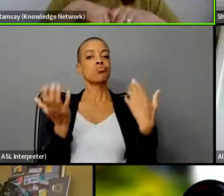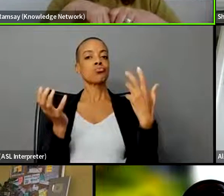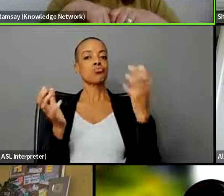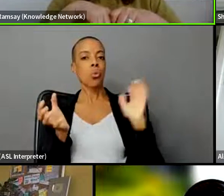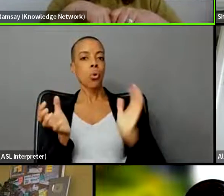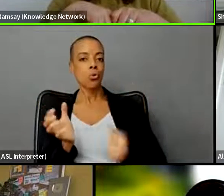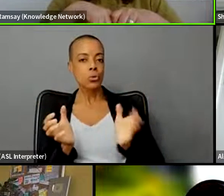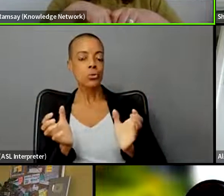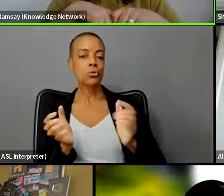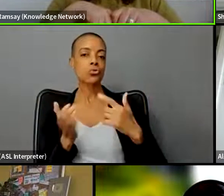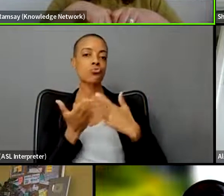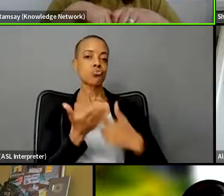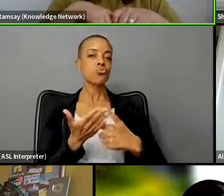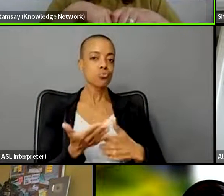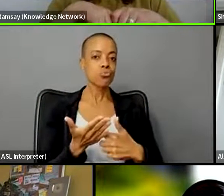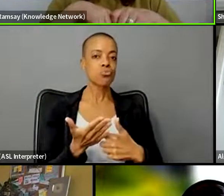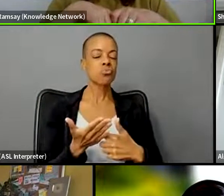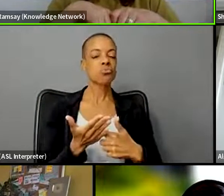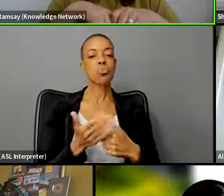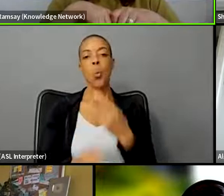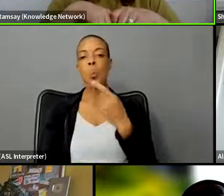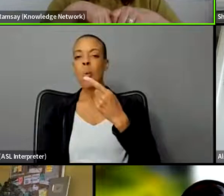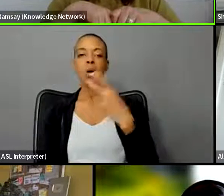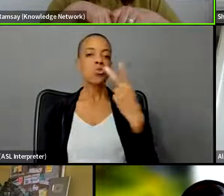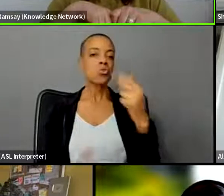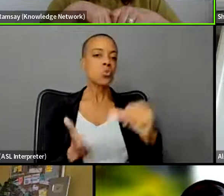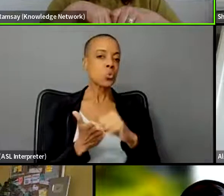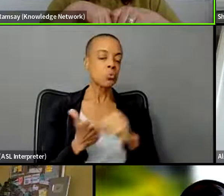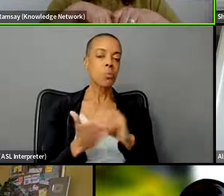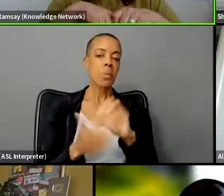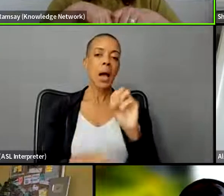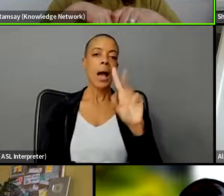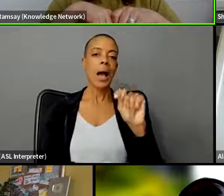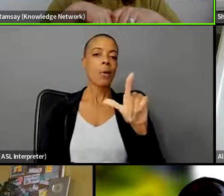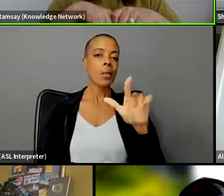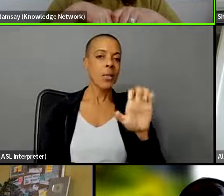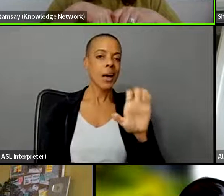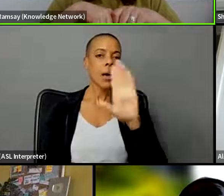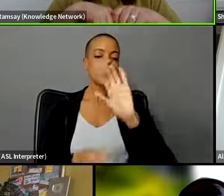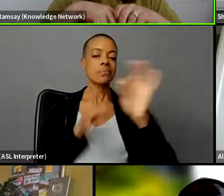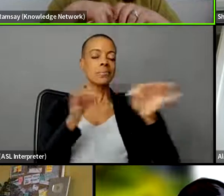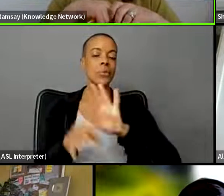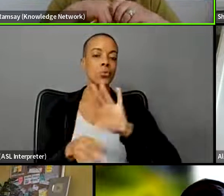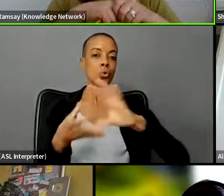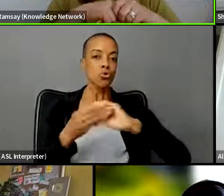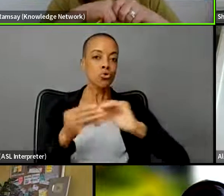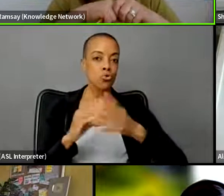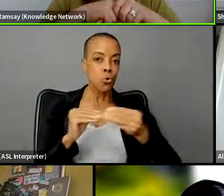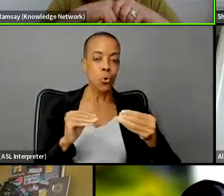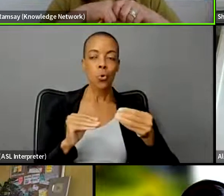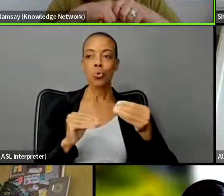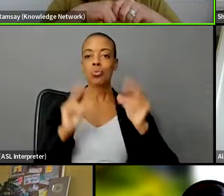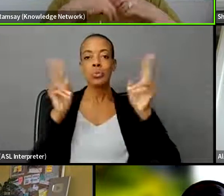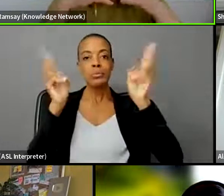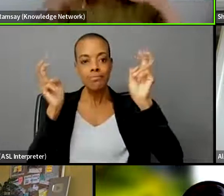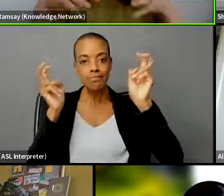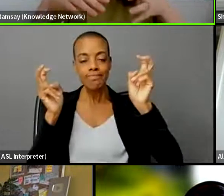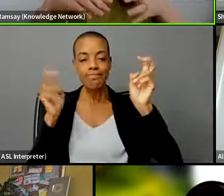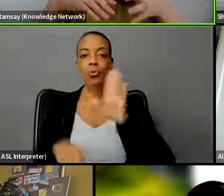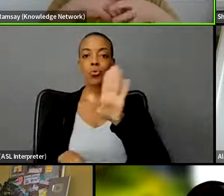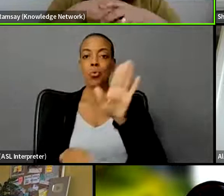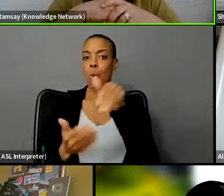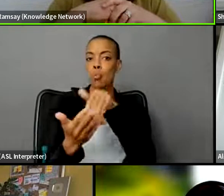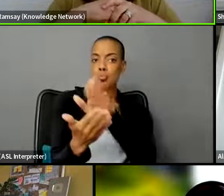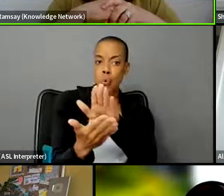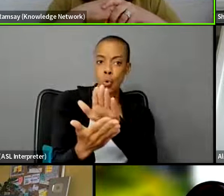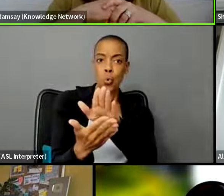want to have a 1 to 2 page outline describing your story, your subject, your creative approach, what kind of